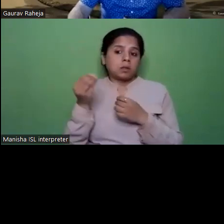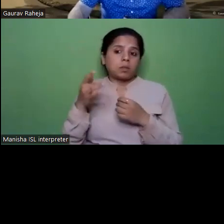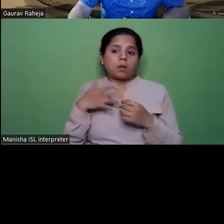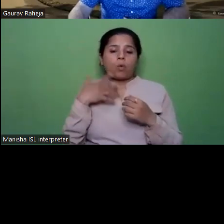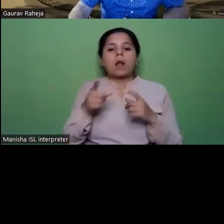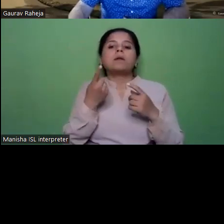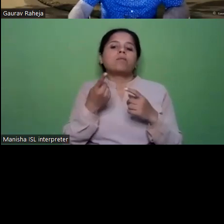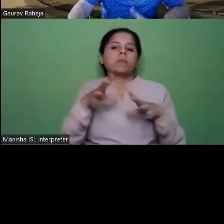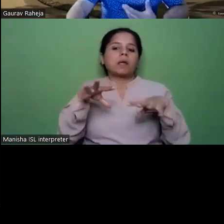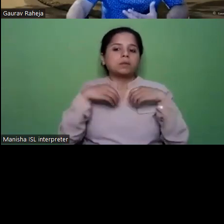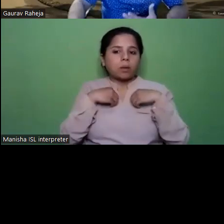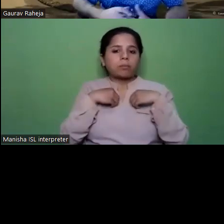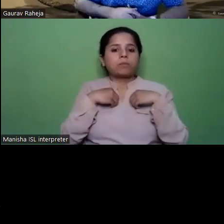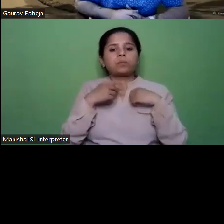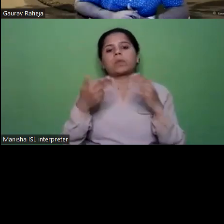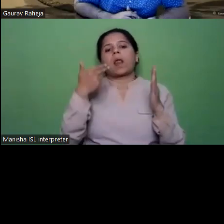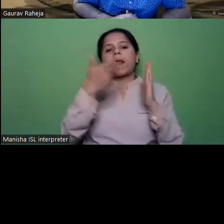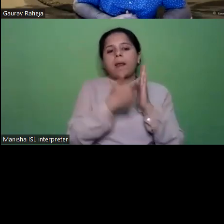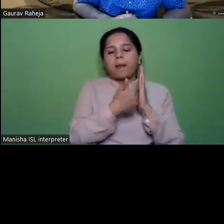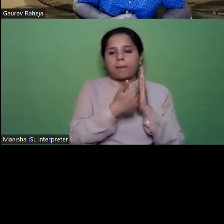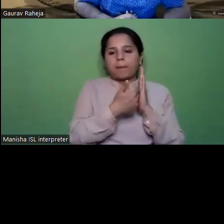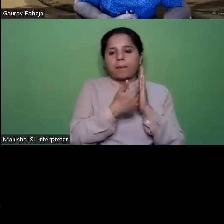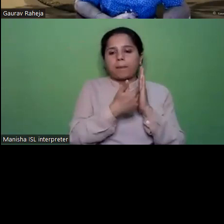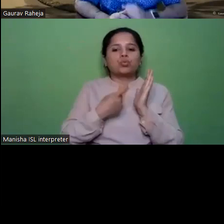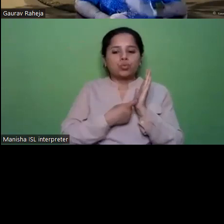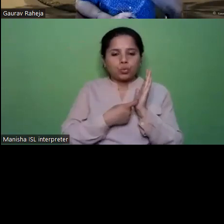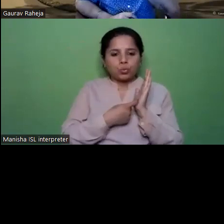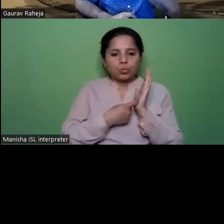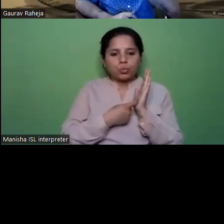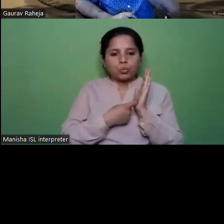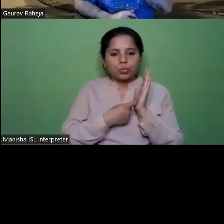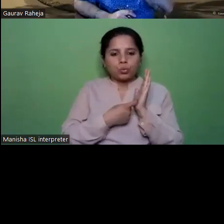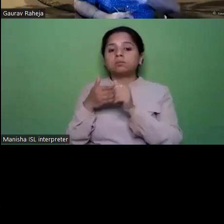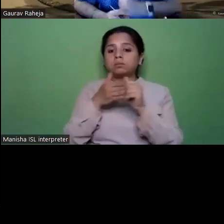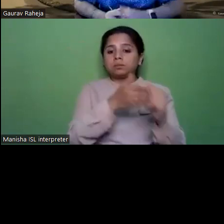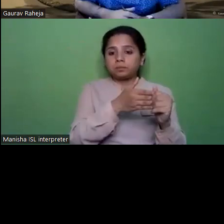accept it in the name of a principle which guides